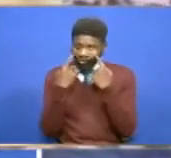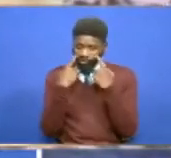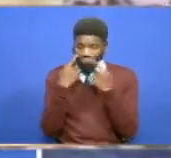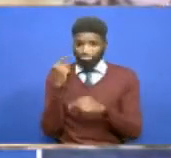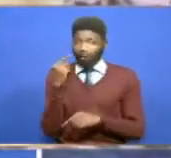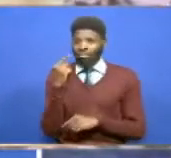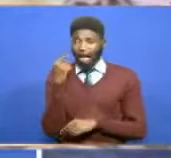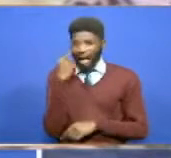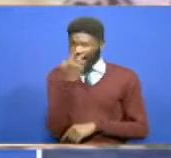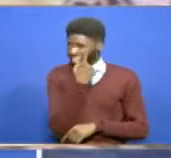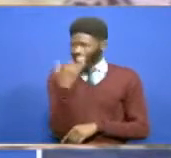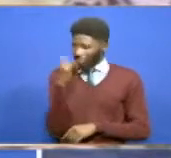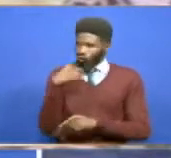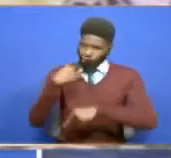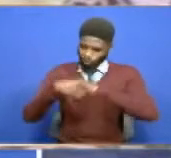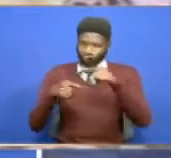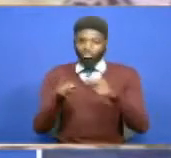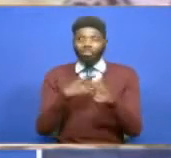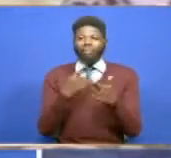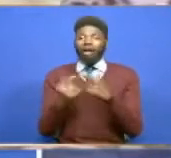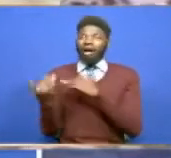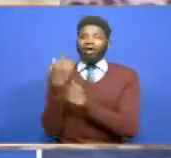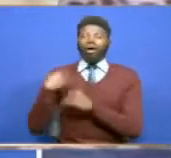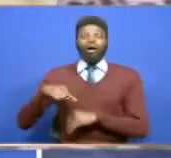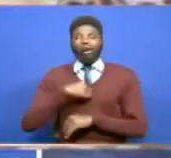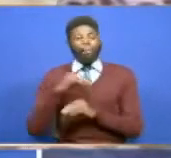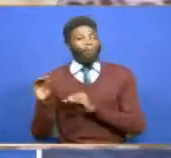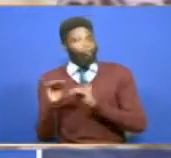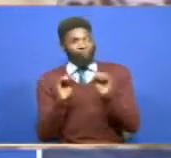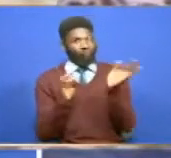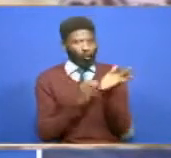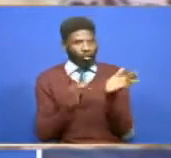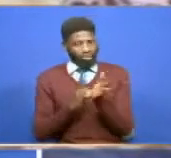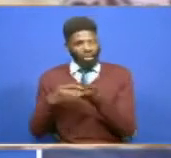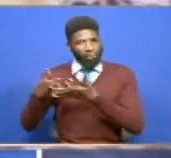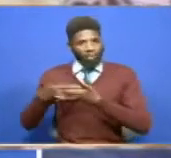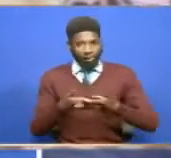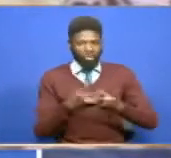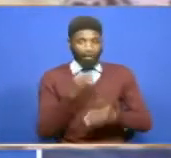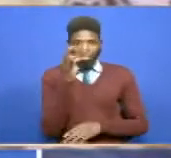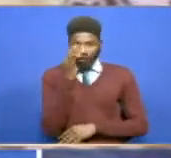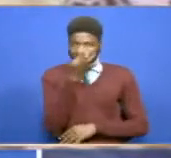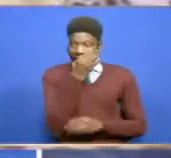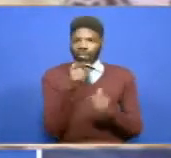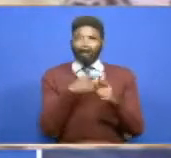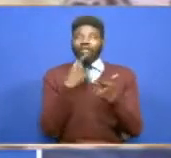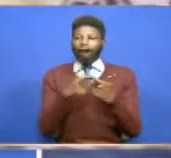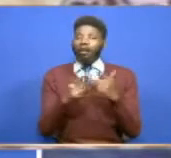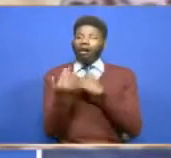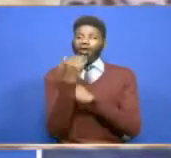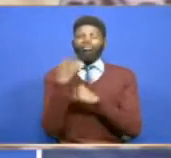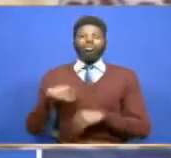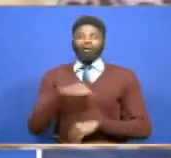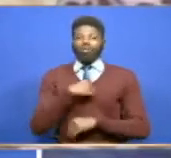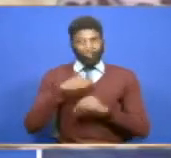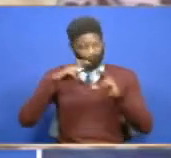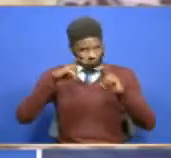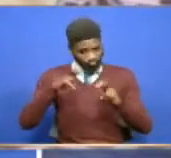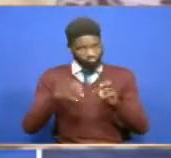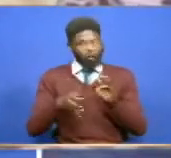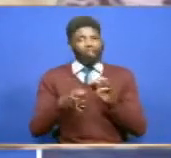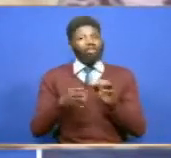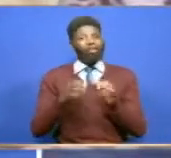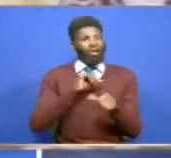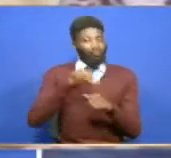with that, we are referred to a pediatrician in Nyeri, who directed us to do some tests, some liver function